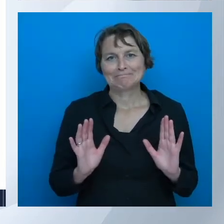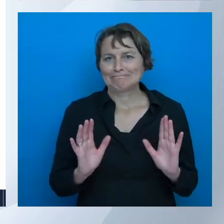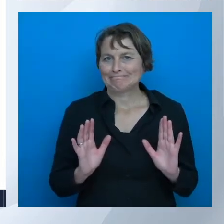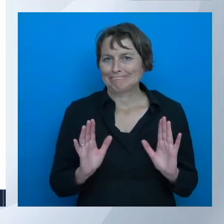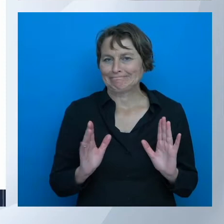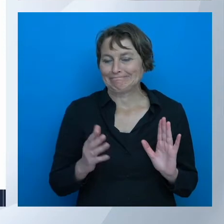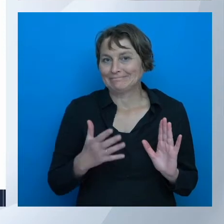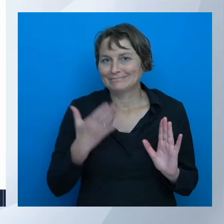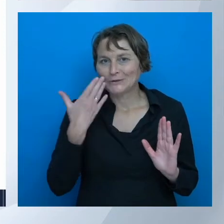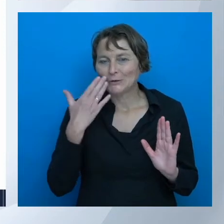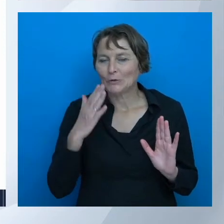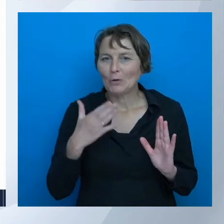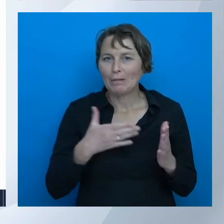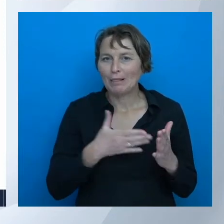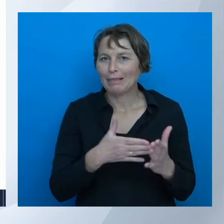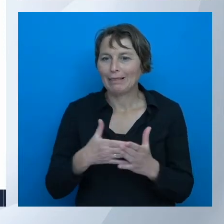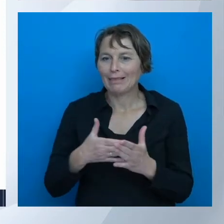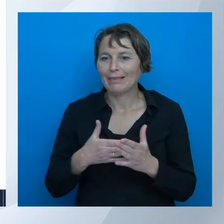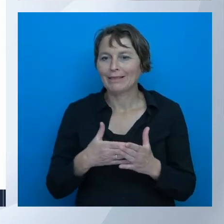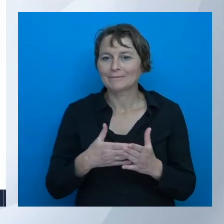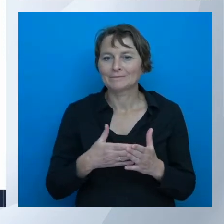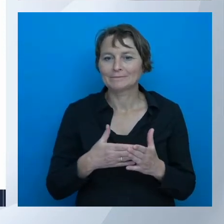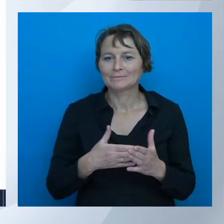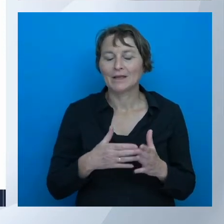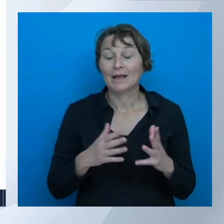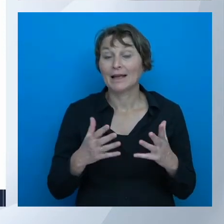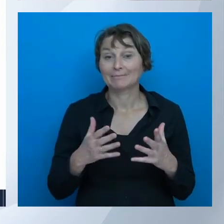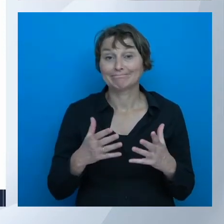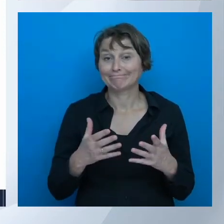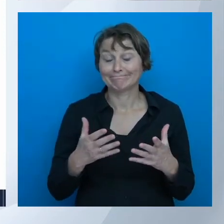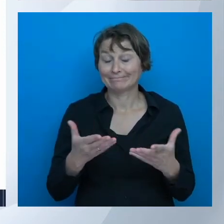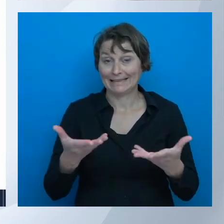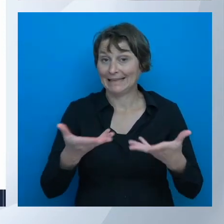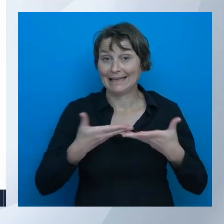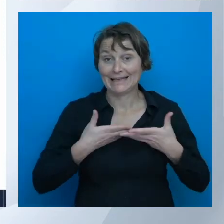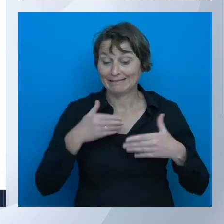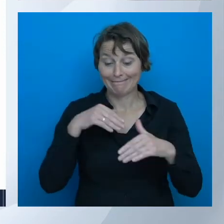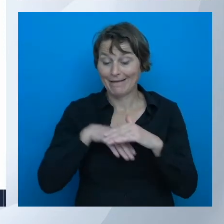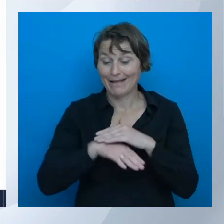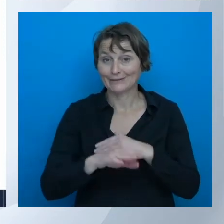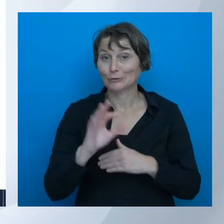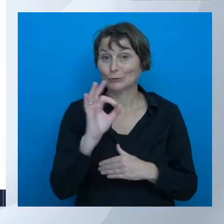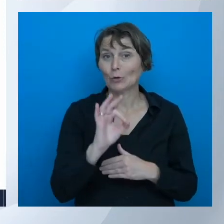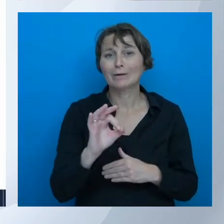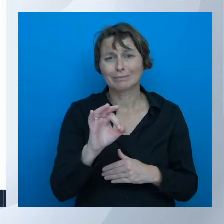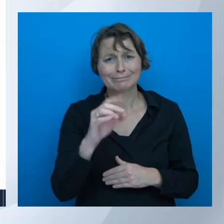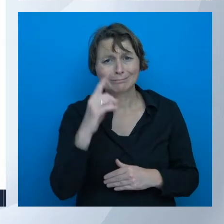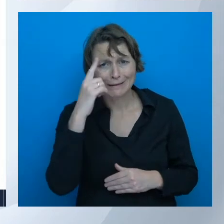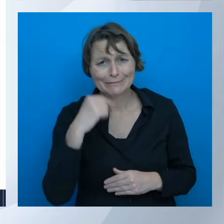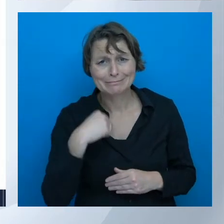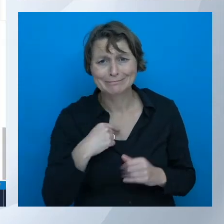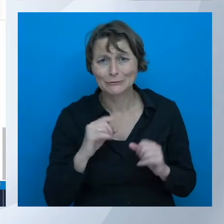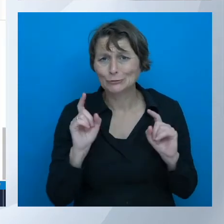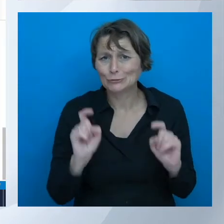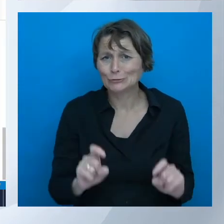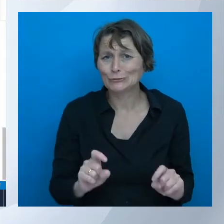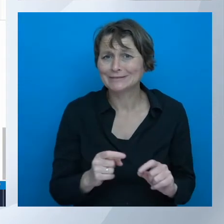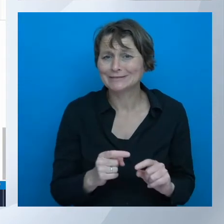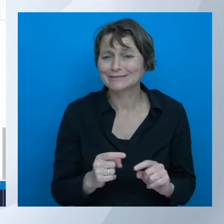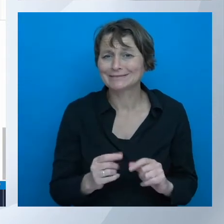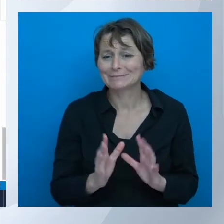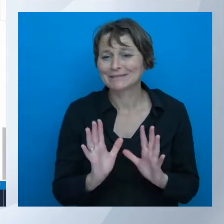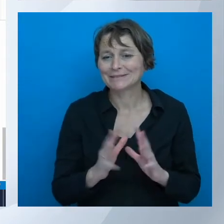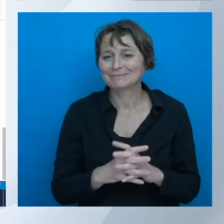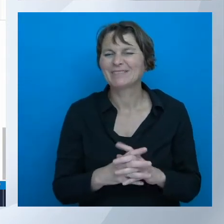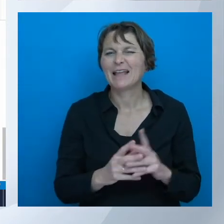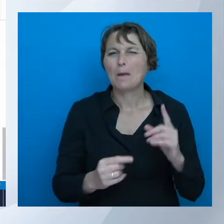Yeah, I'm not going to debug an access token here. Now, believe me, this should be working. Let me go back to my code, just walk you